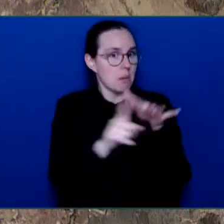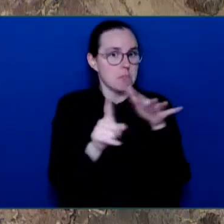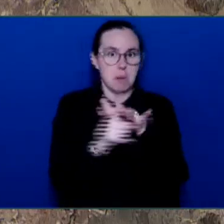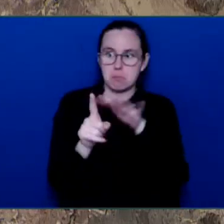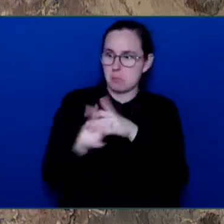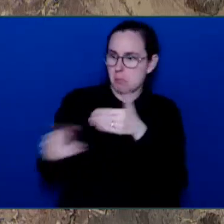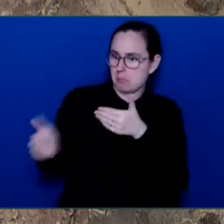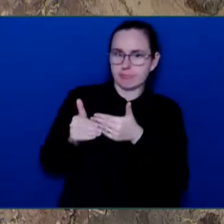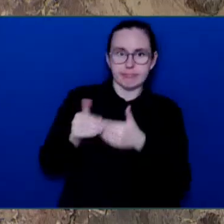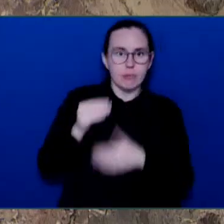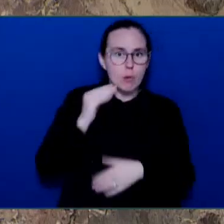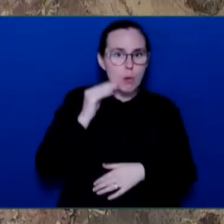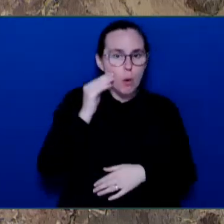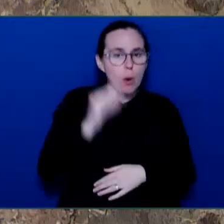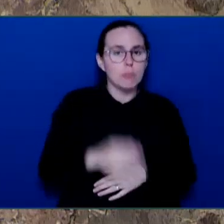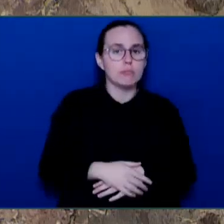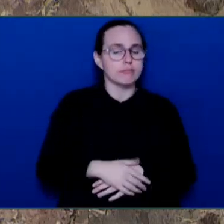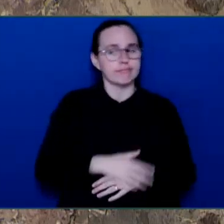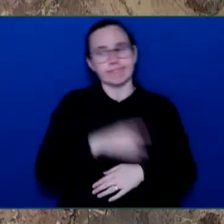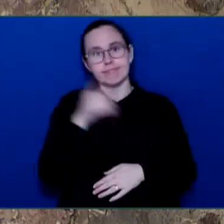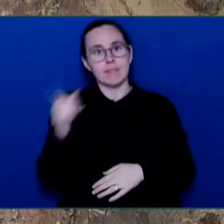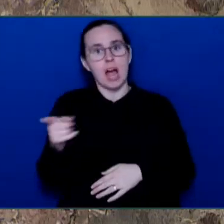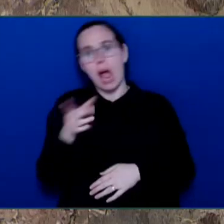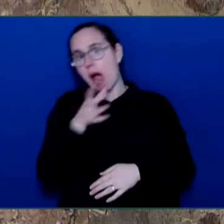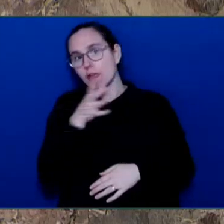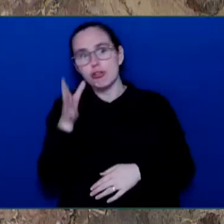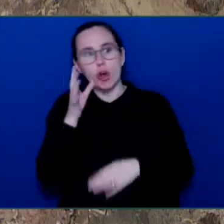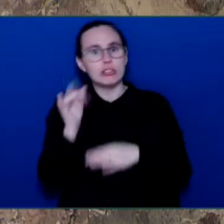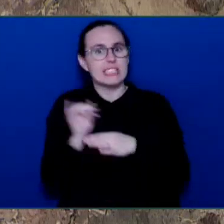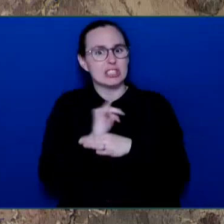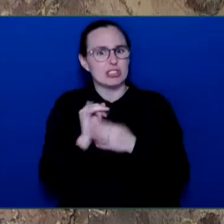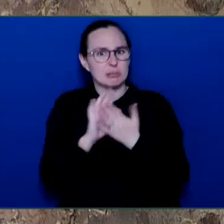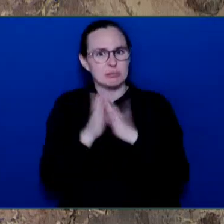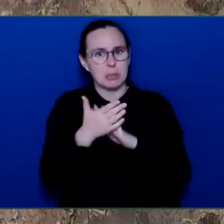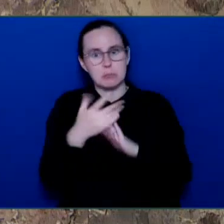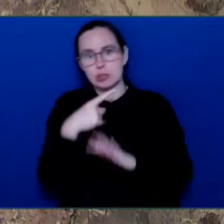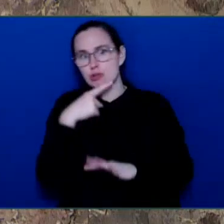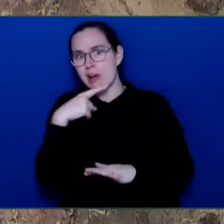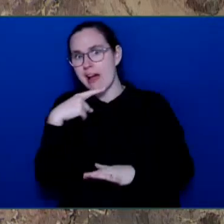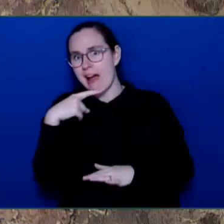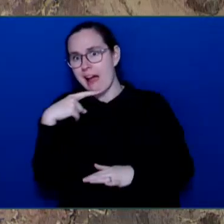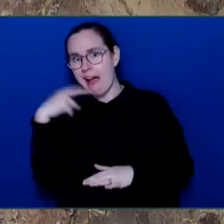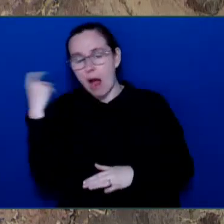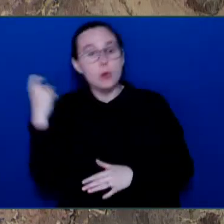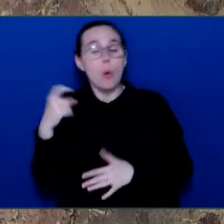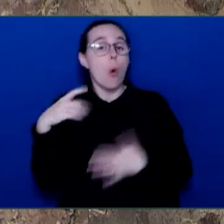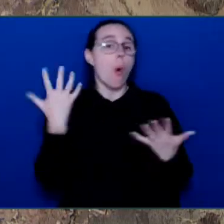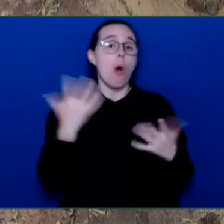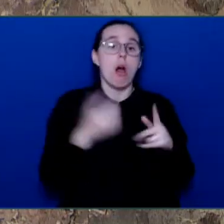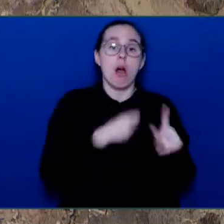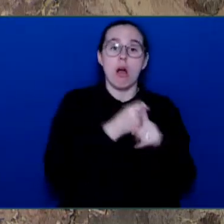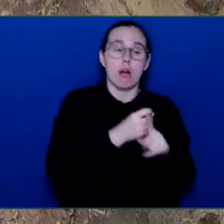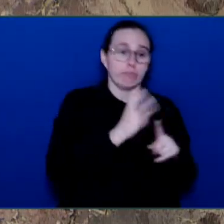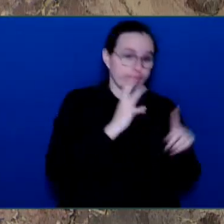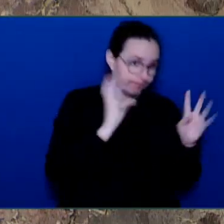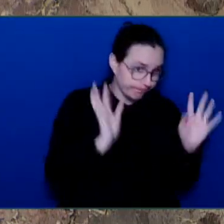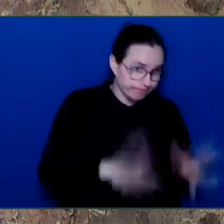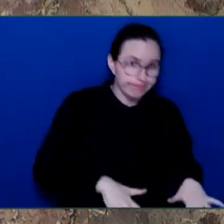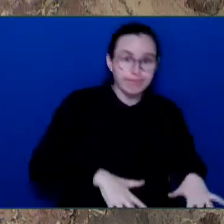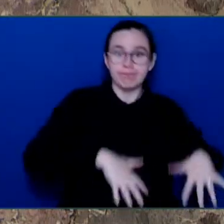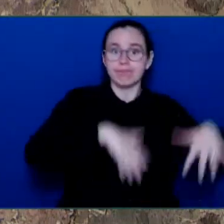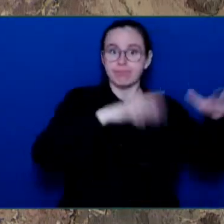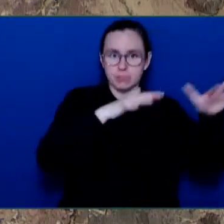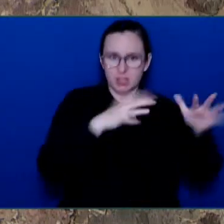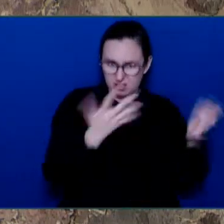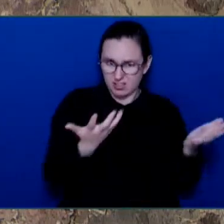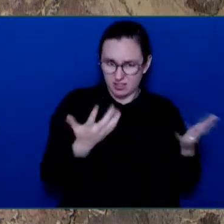drought or by flooding, we are taking action on climate change. We're sharing what we're doing with British Columbians. We're building a strong